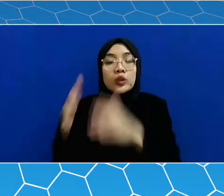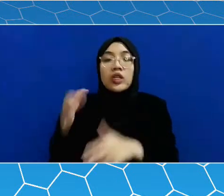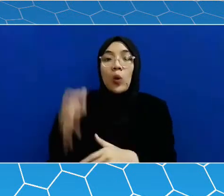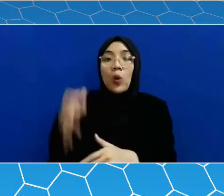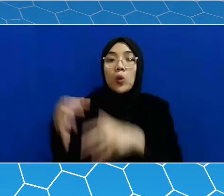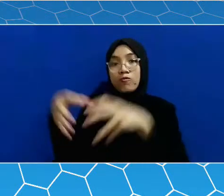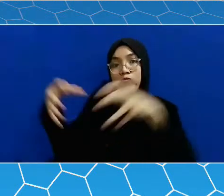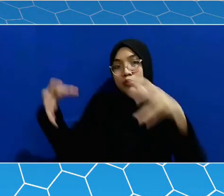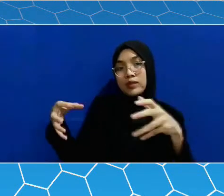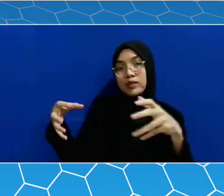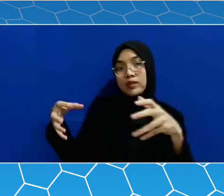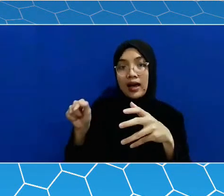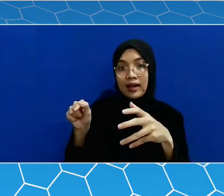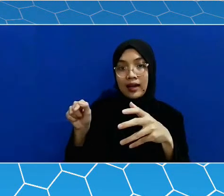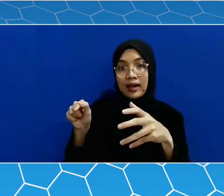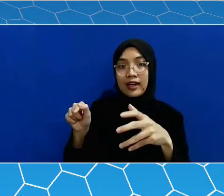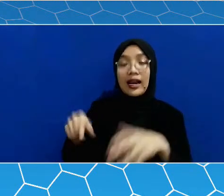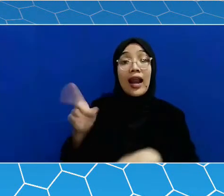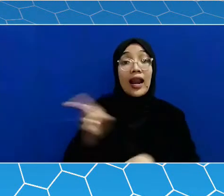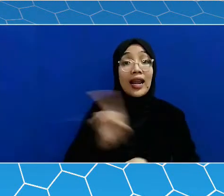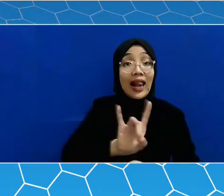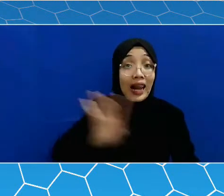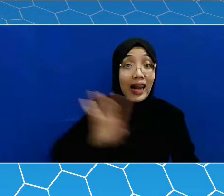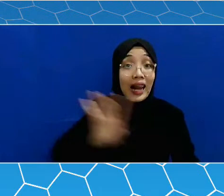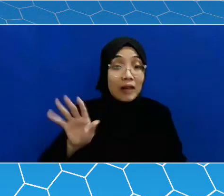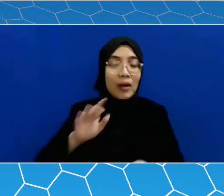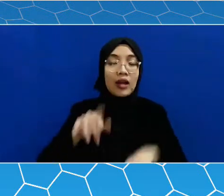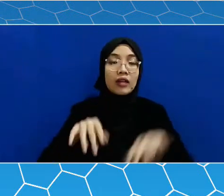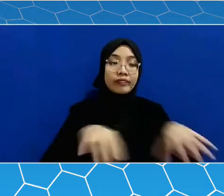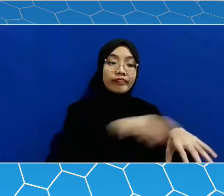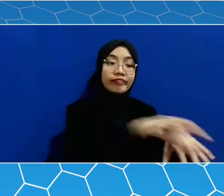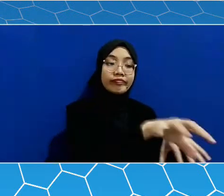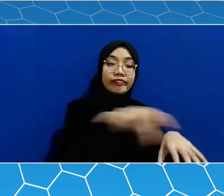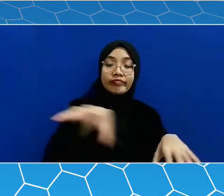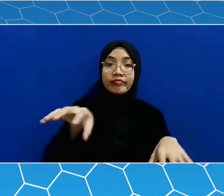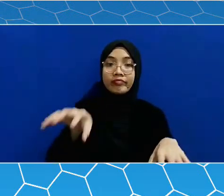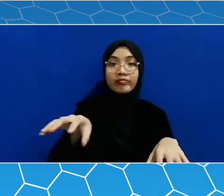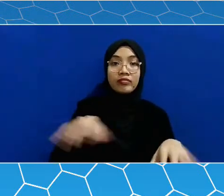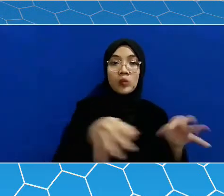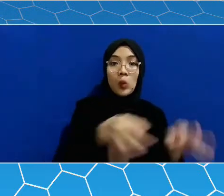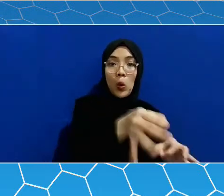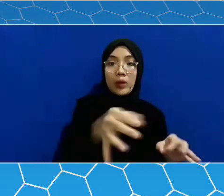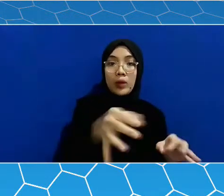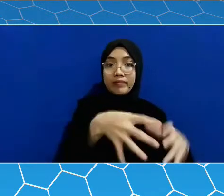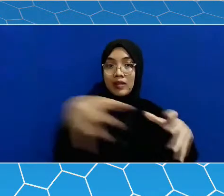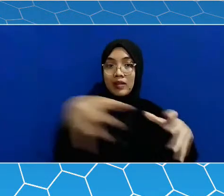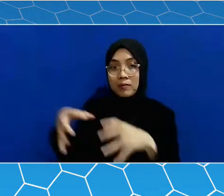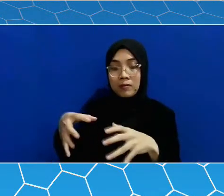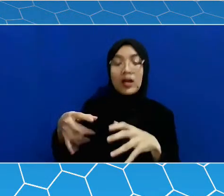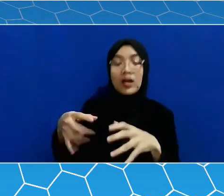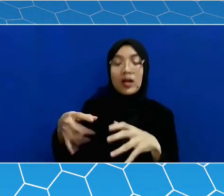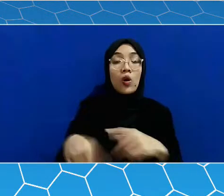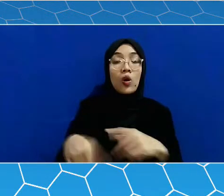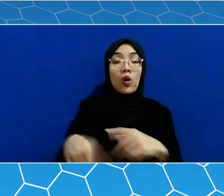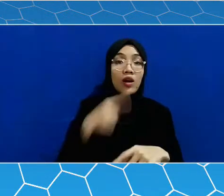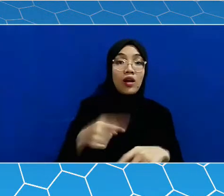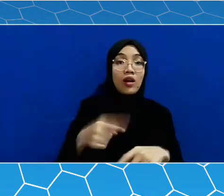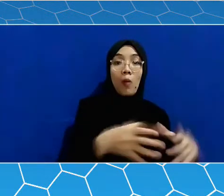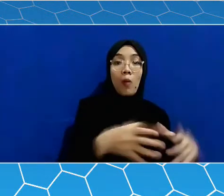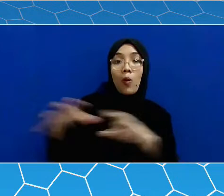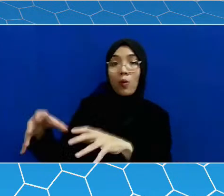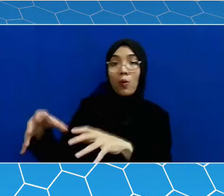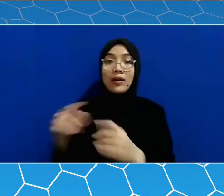also big town. And if you look here, the distributions of the patients groups, B40 meaning